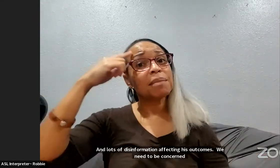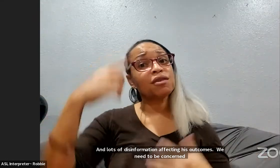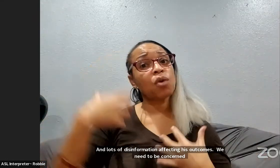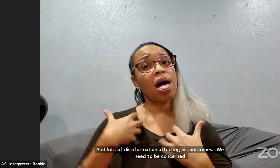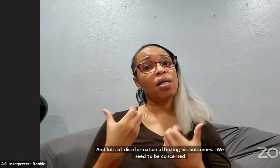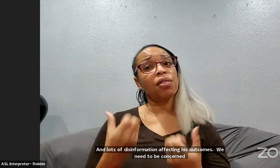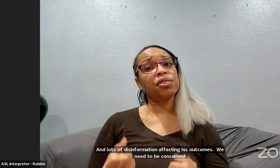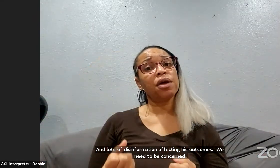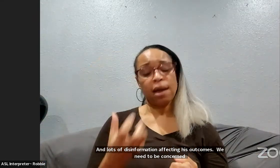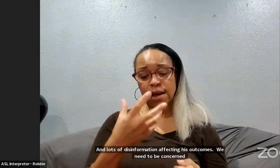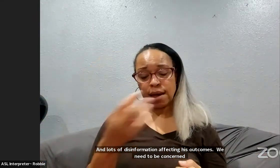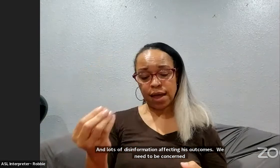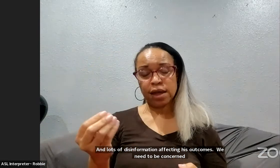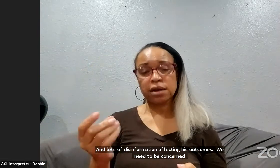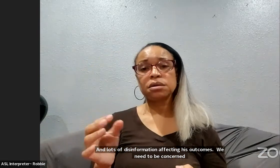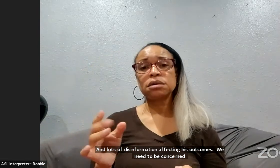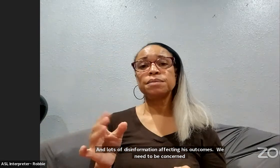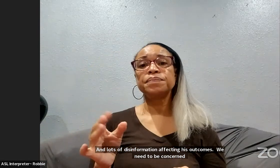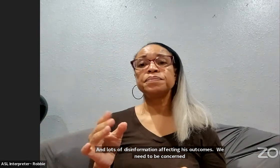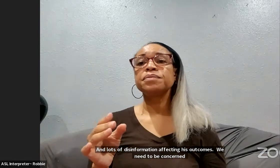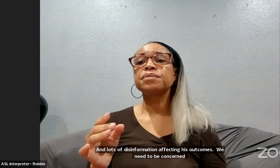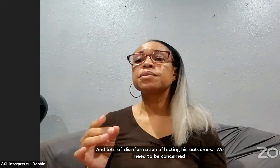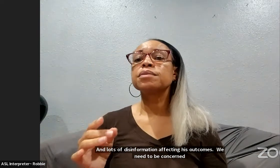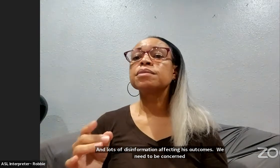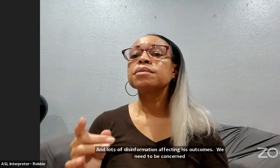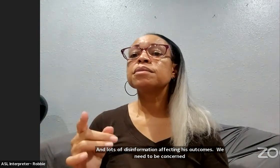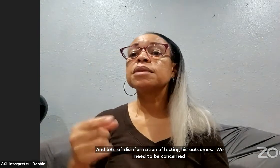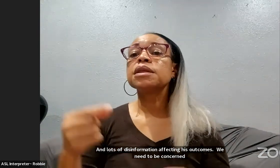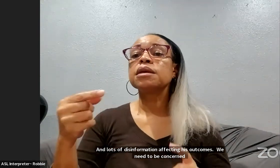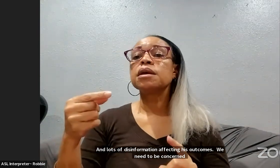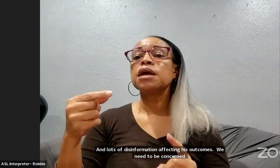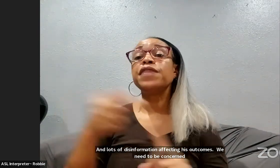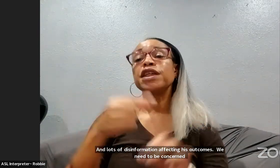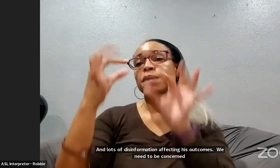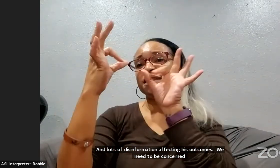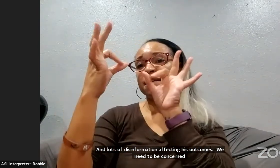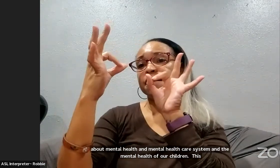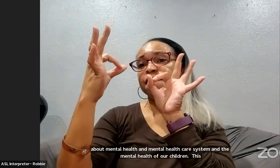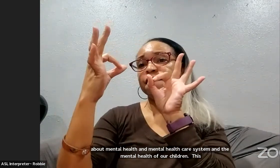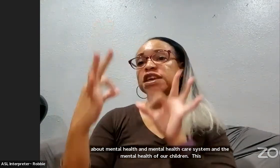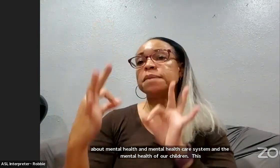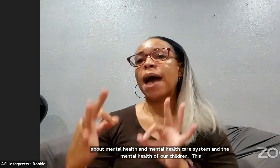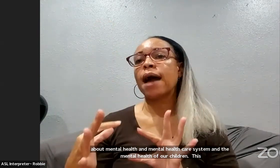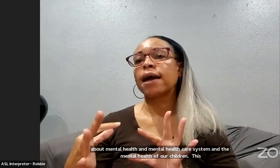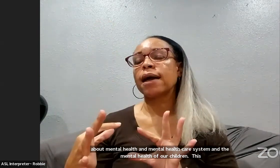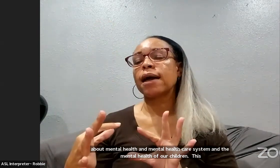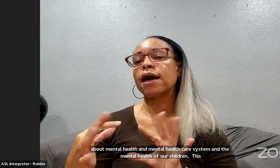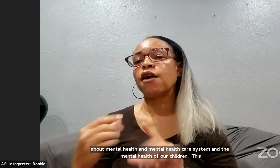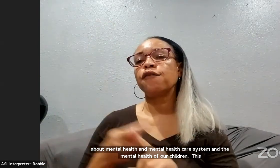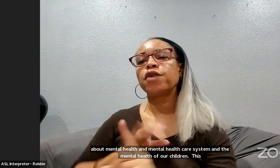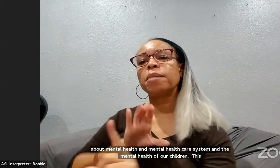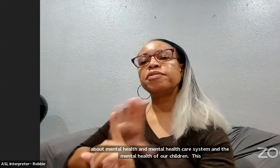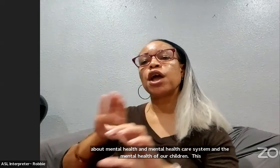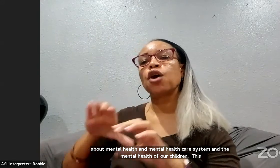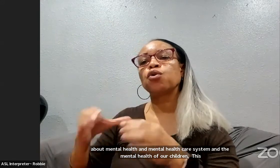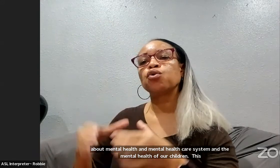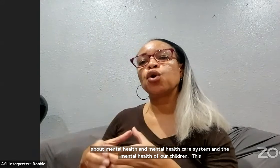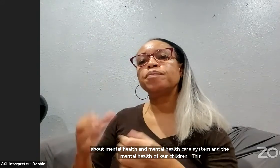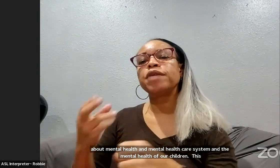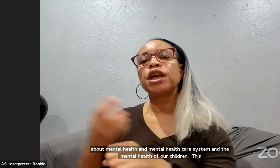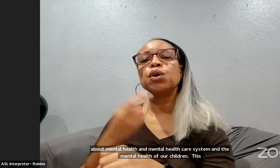And this person's group has utilized, this was feedback for CAG, their group has utilized a living